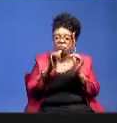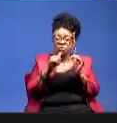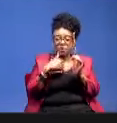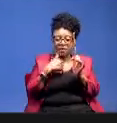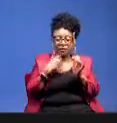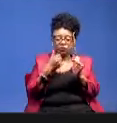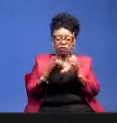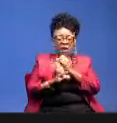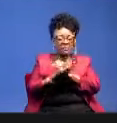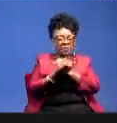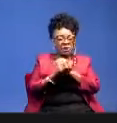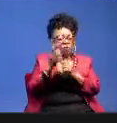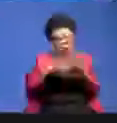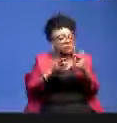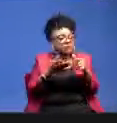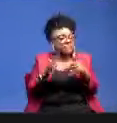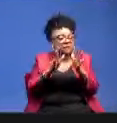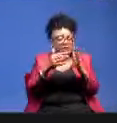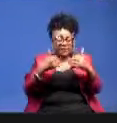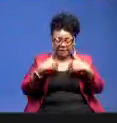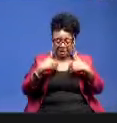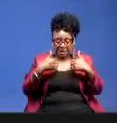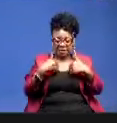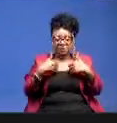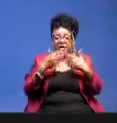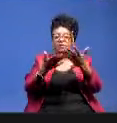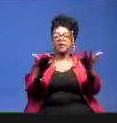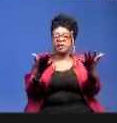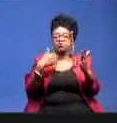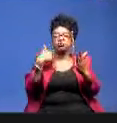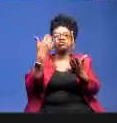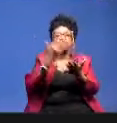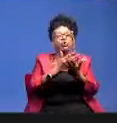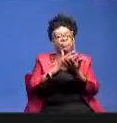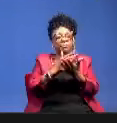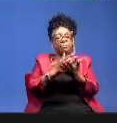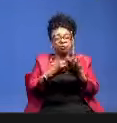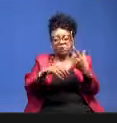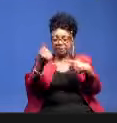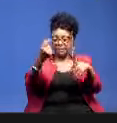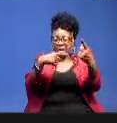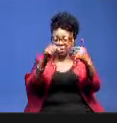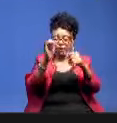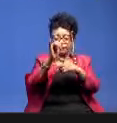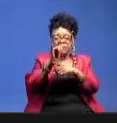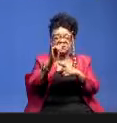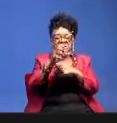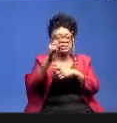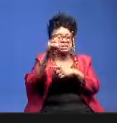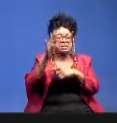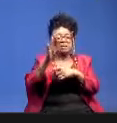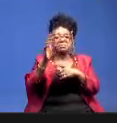to explain what measures it had in place to put a stop to further supply of the substandard oil.